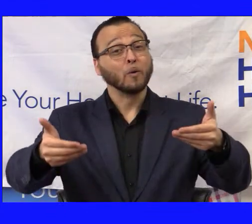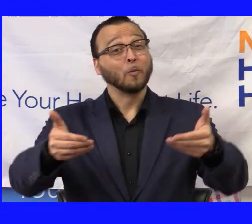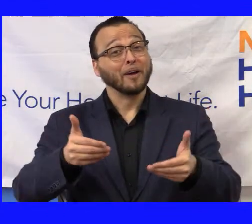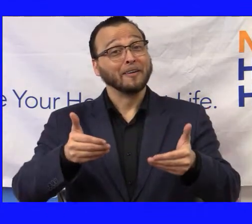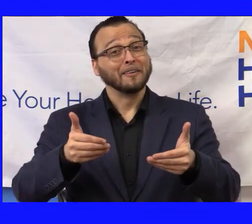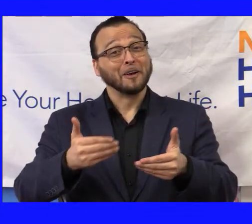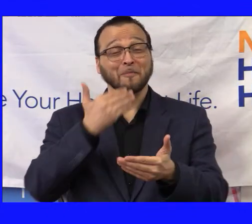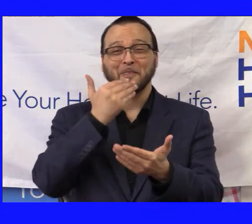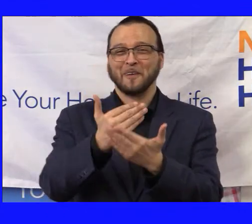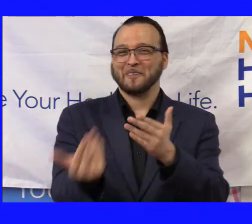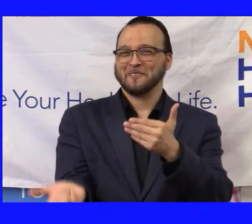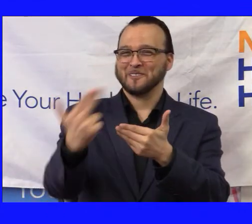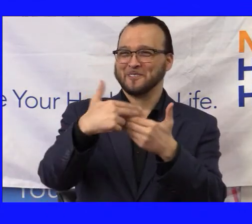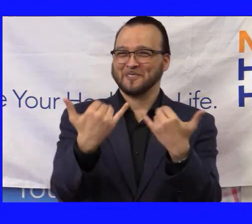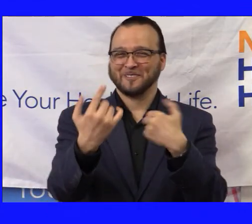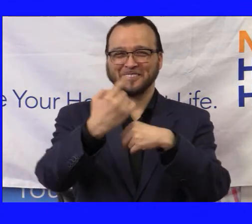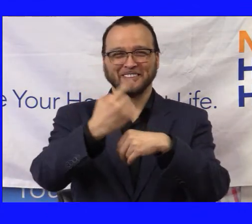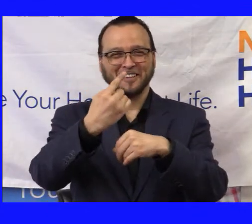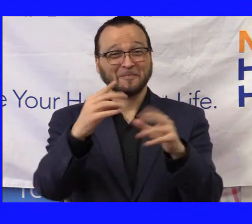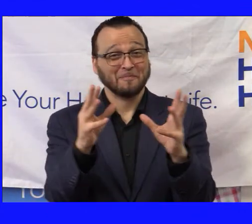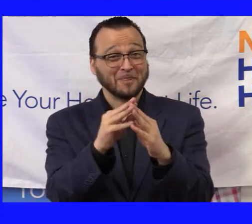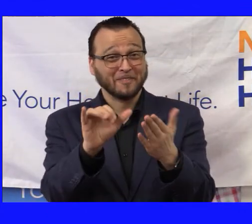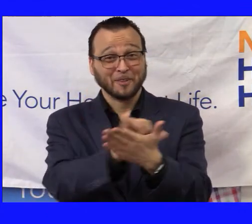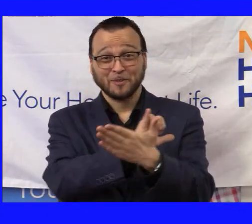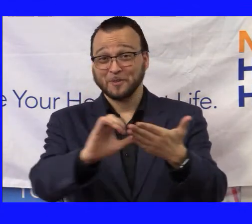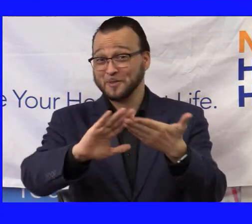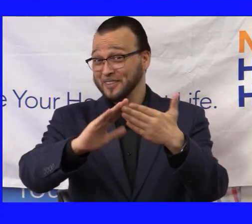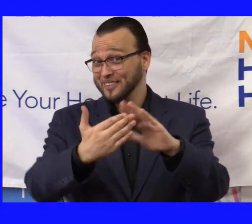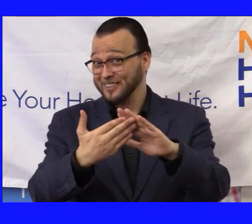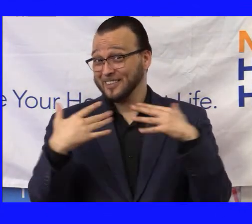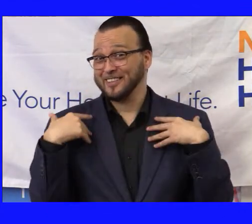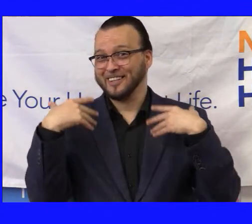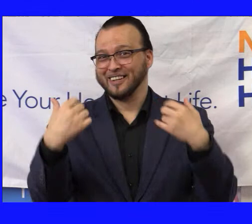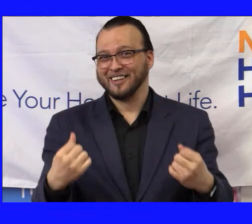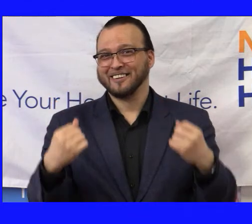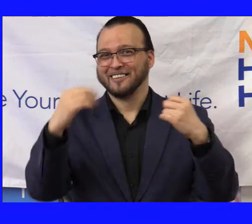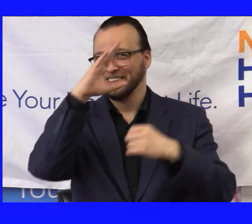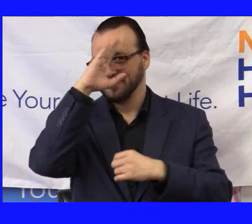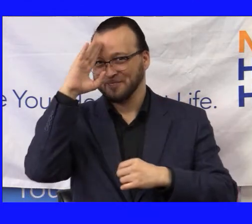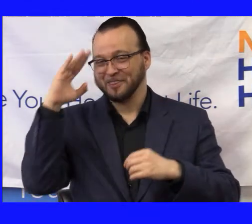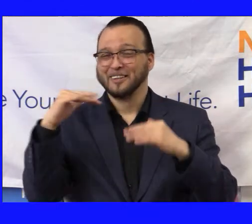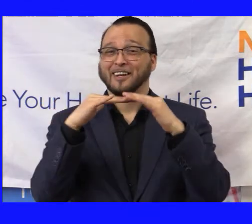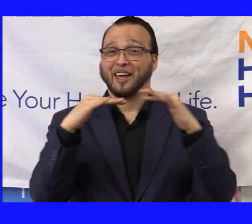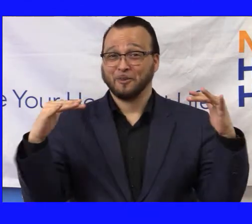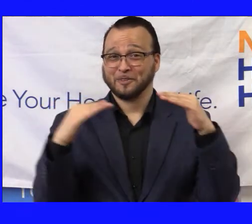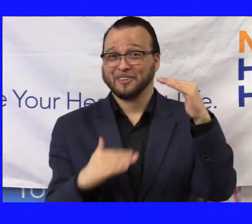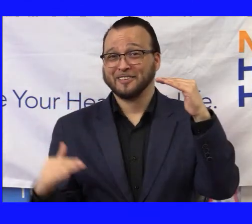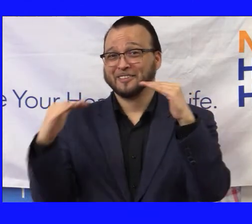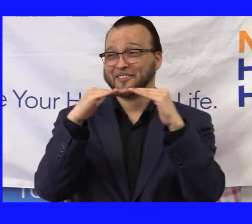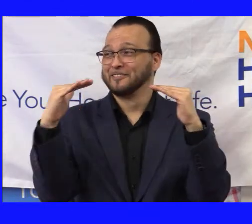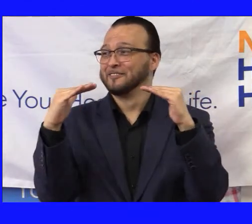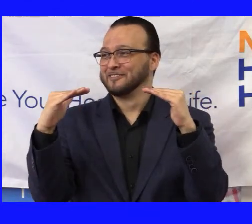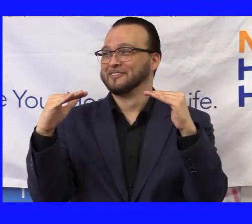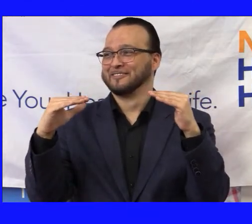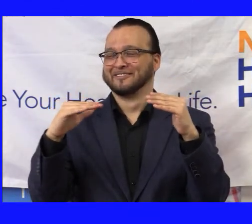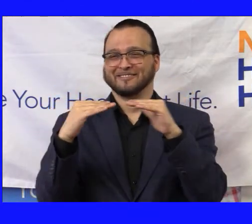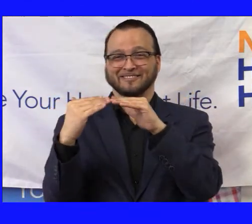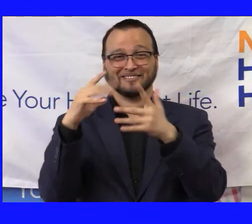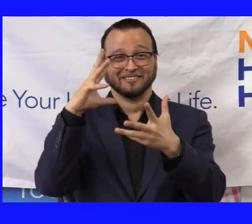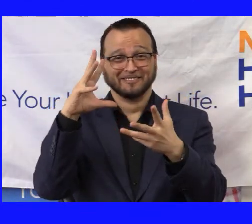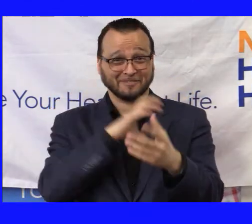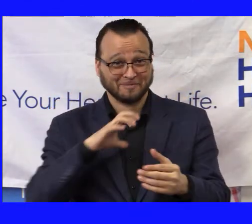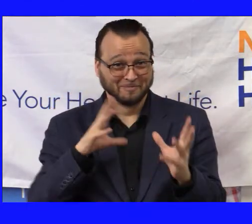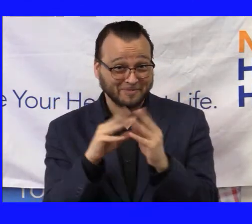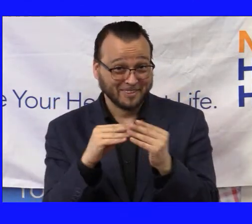today for the meeting of the New York City Health and Hospital Equity, Diversity, and Inclusion Committee. Today's meeting is officially called to